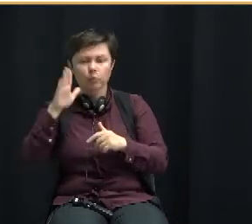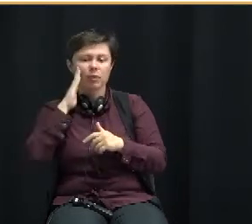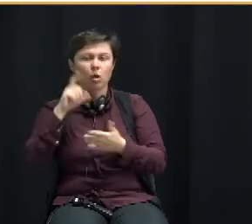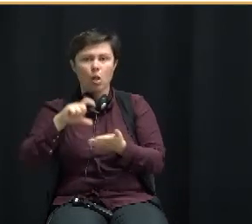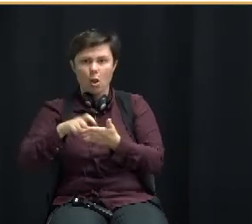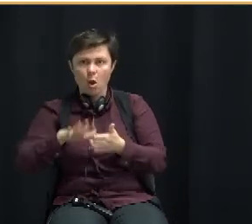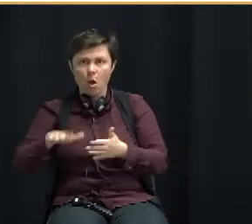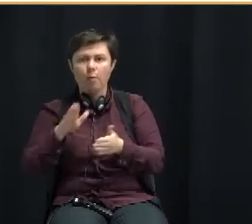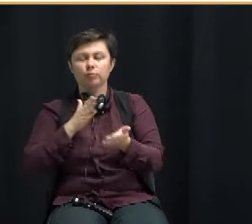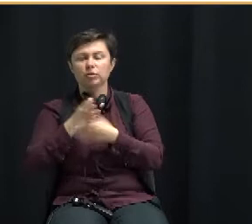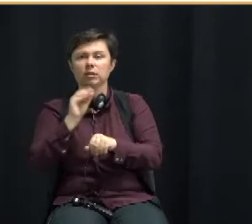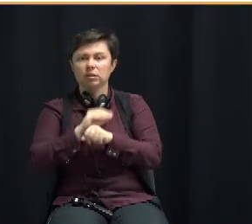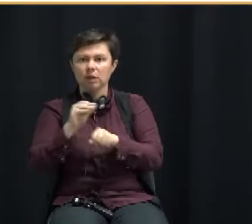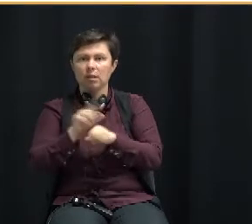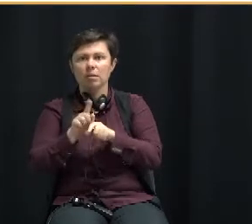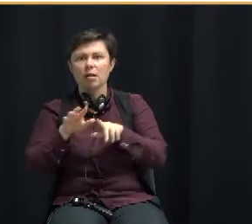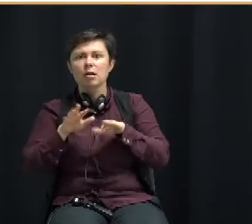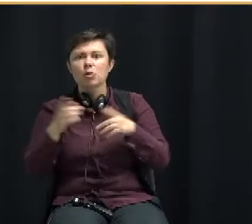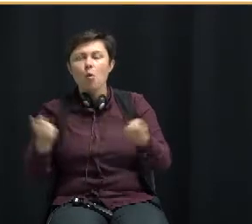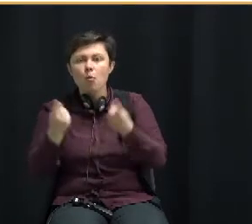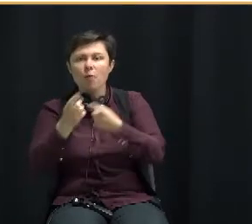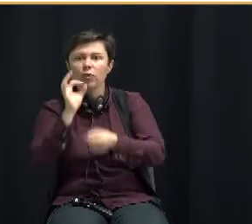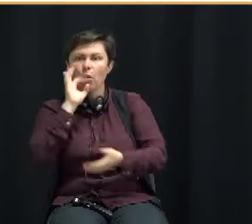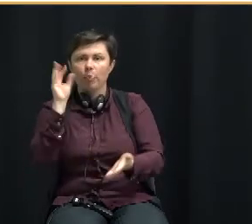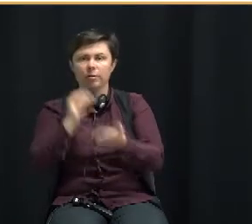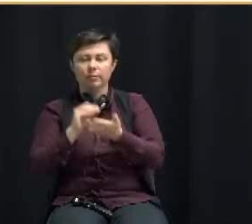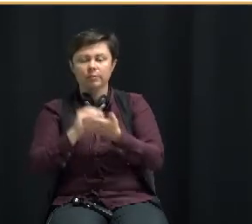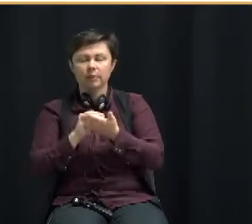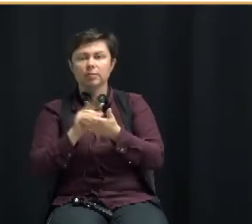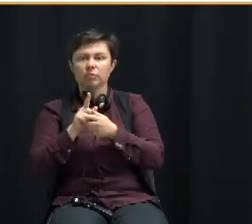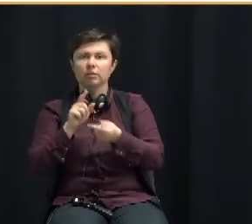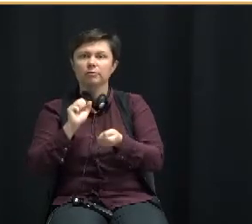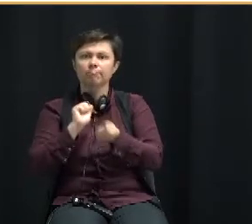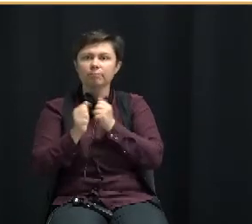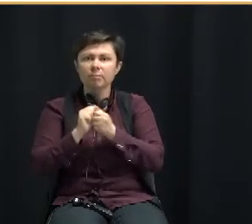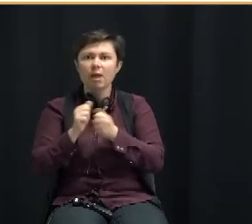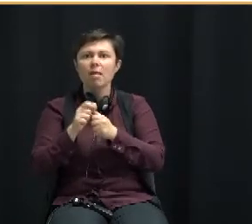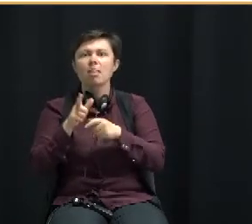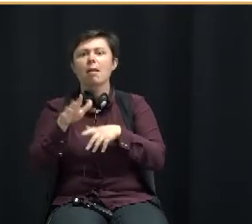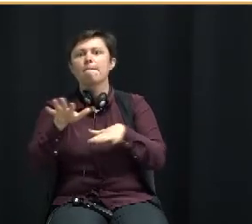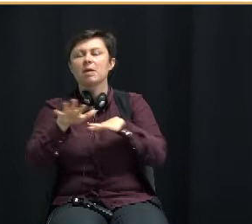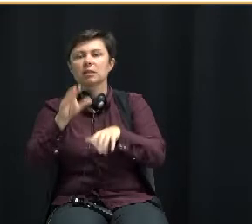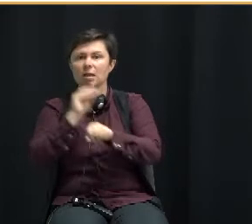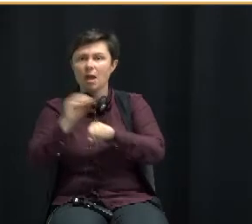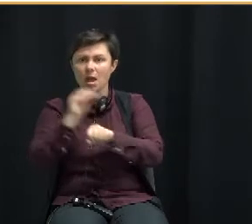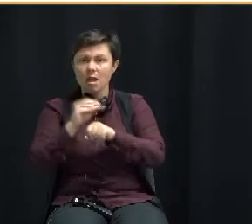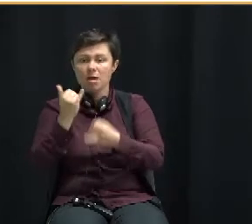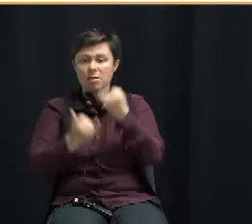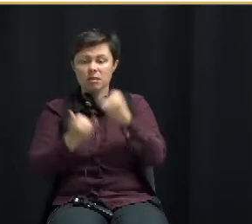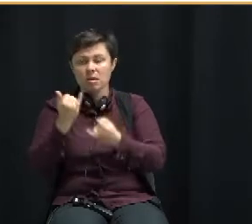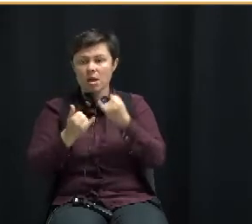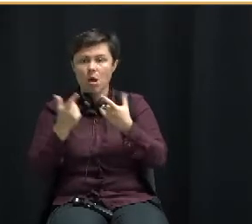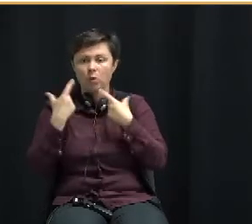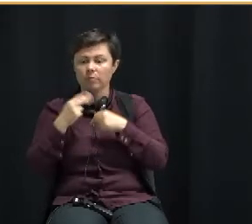raising awareness of local community would be important through education or dissemination of good practices. We need to